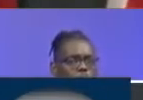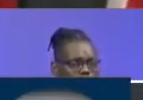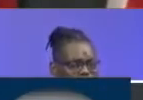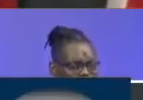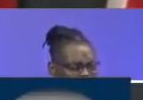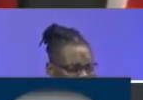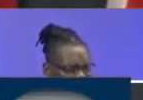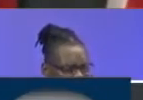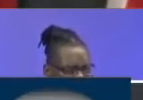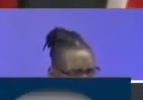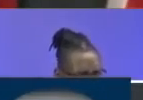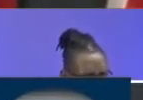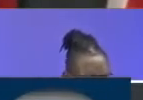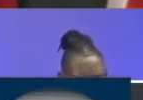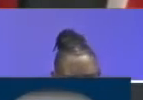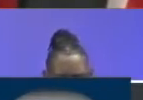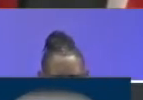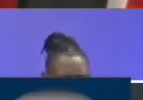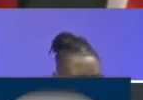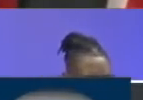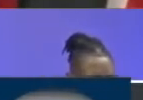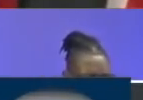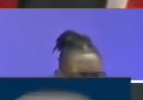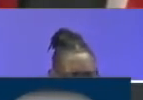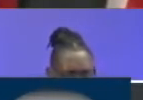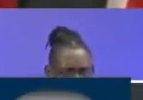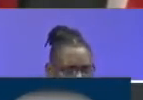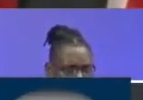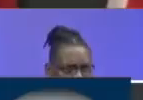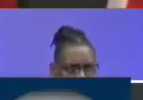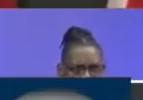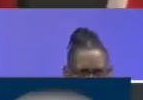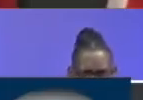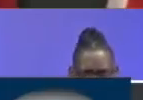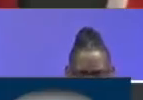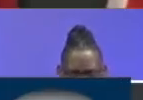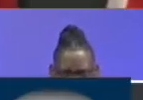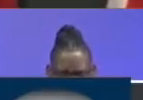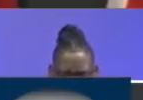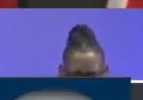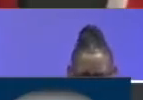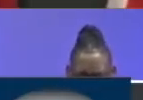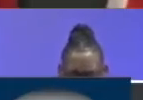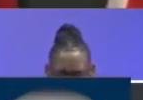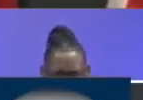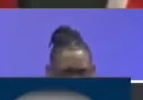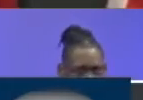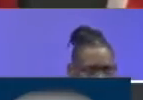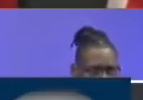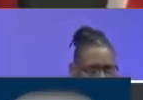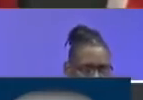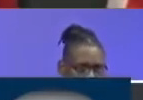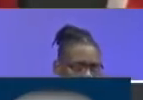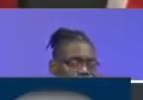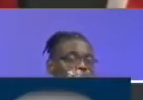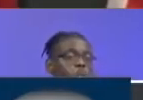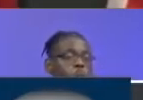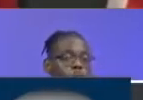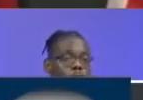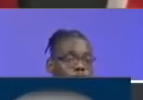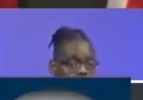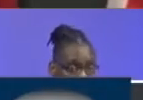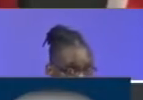in the country, we have been protecting our children by keeping them at home. Primary school children have not been to school for almost 2